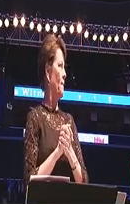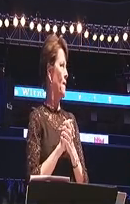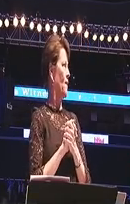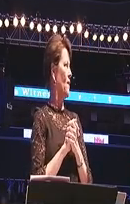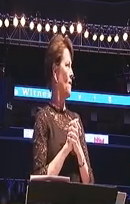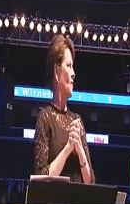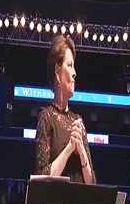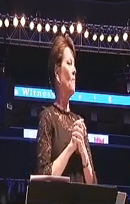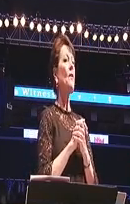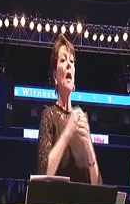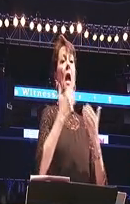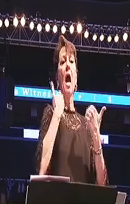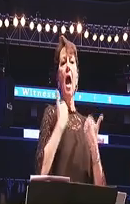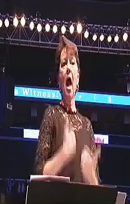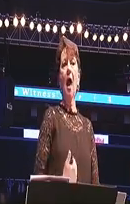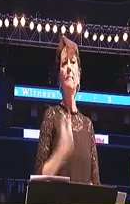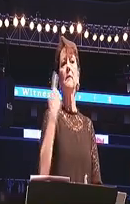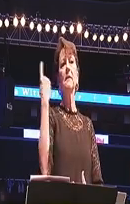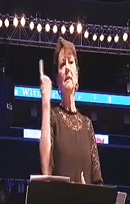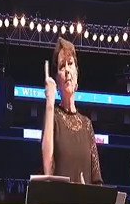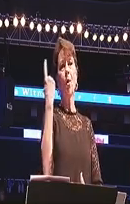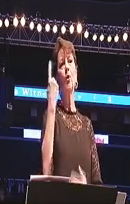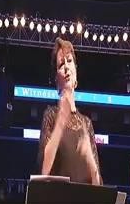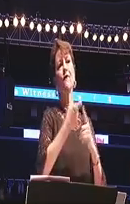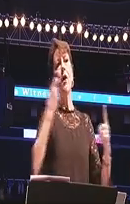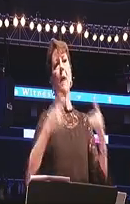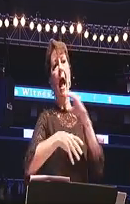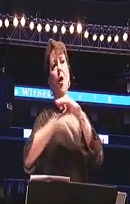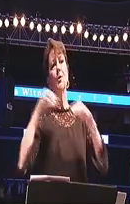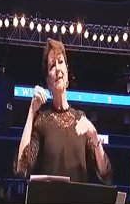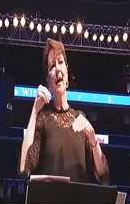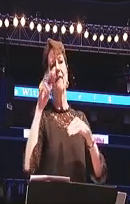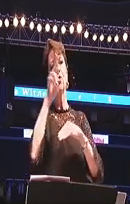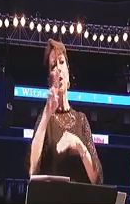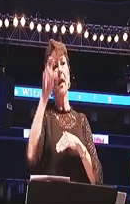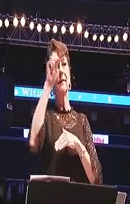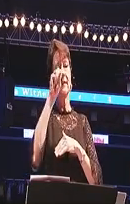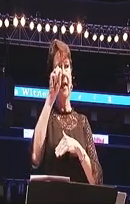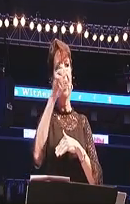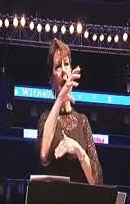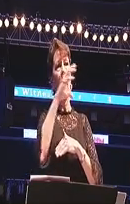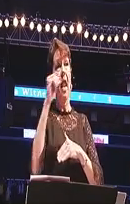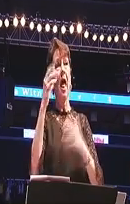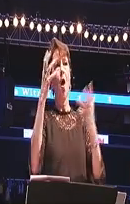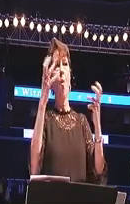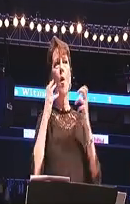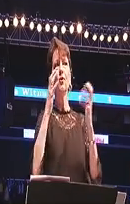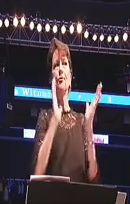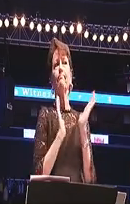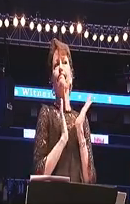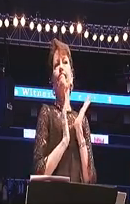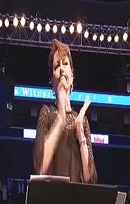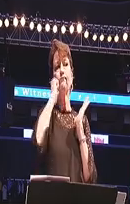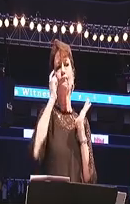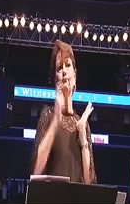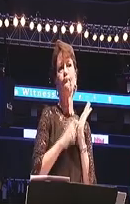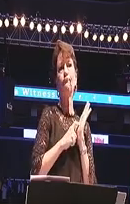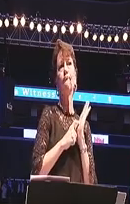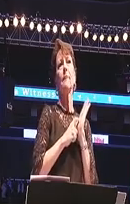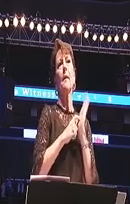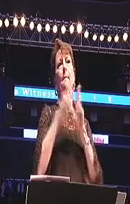But as someone who has come from outside of the United States, I also want to give a shout out